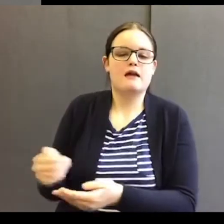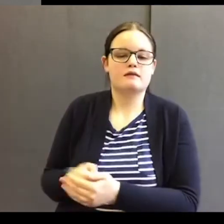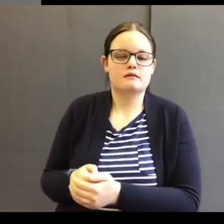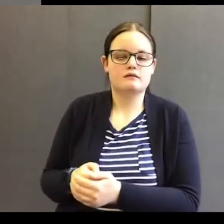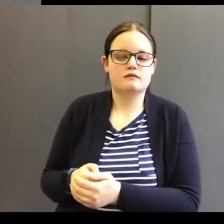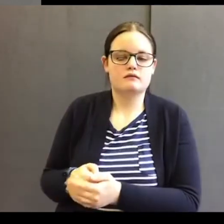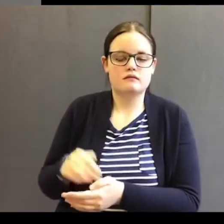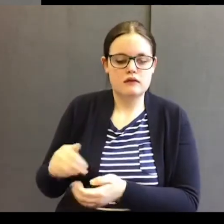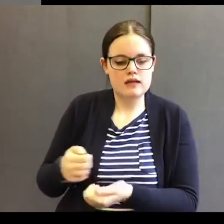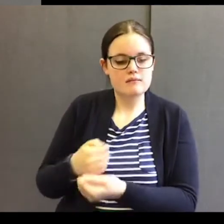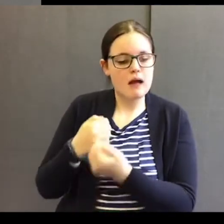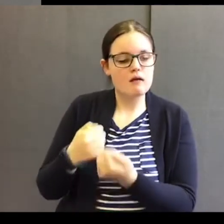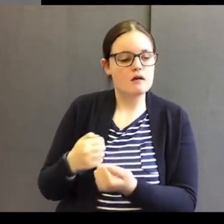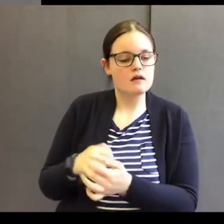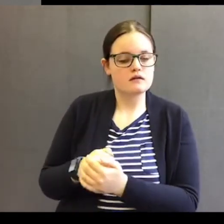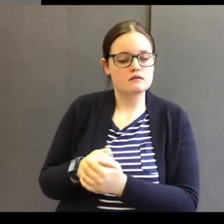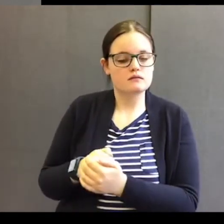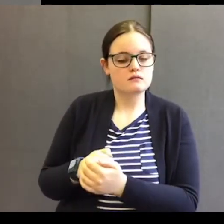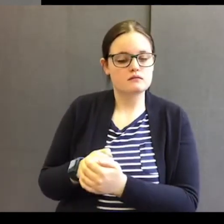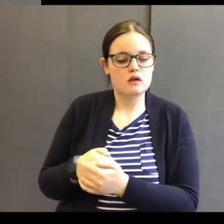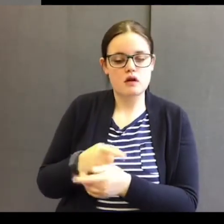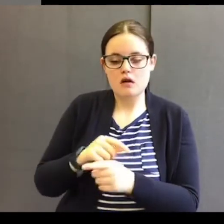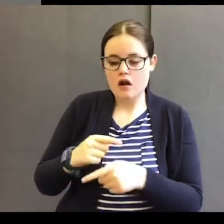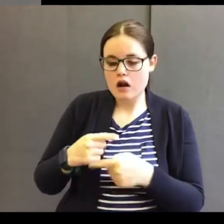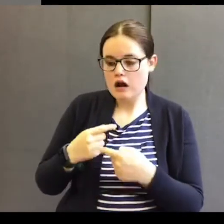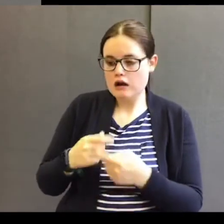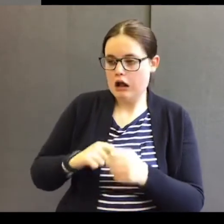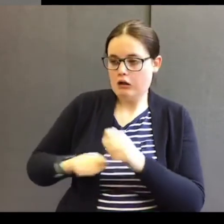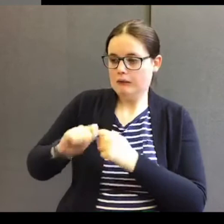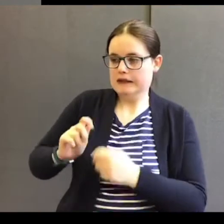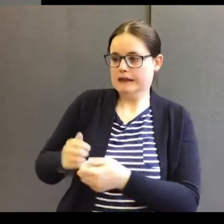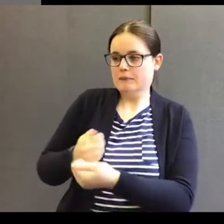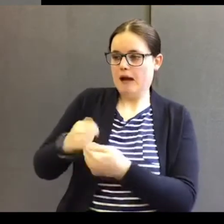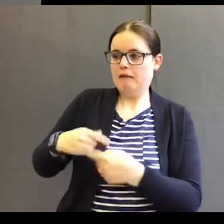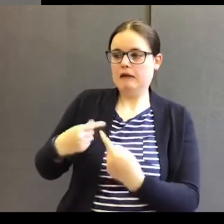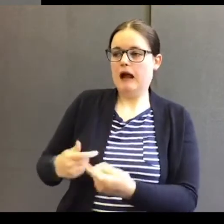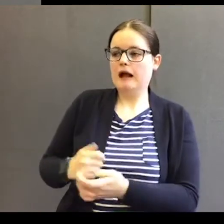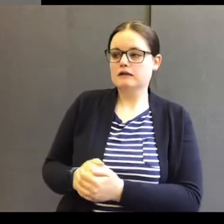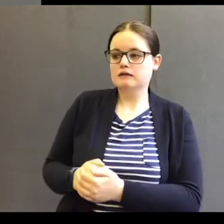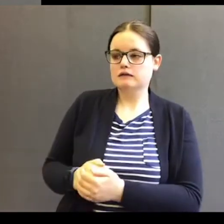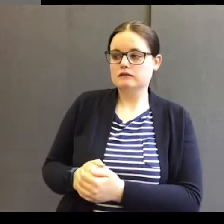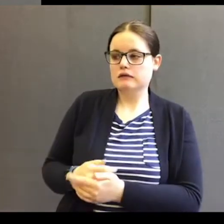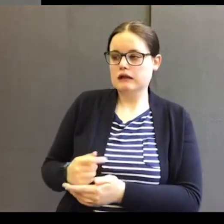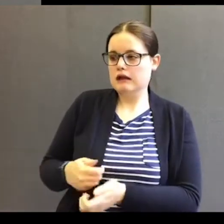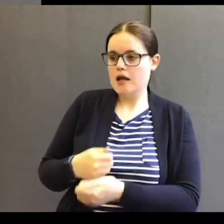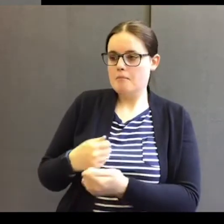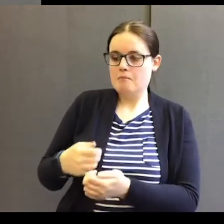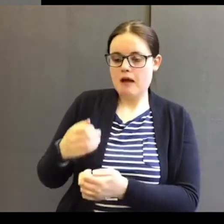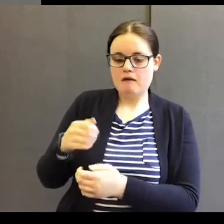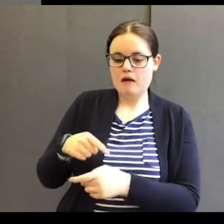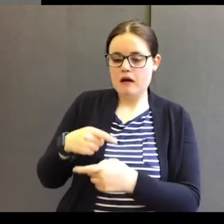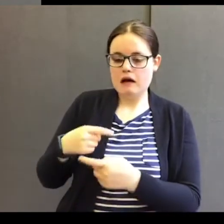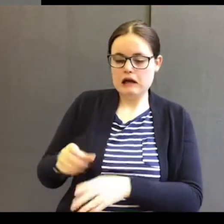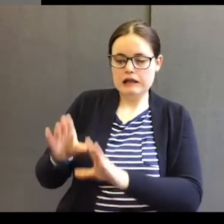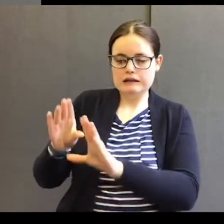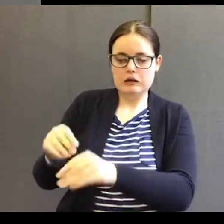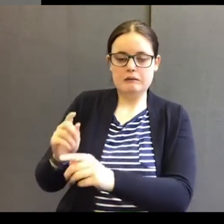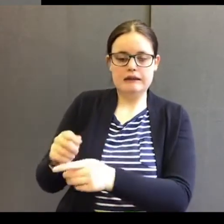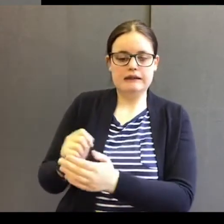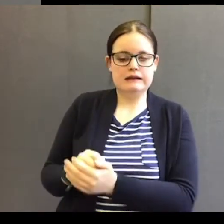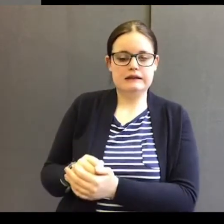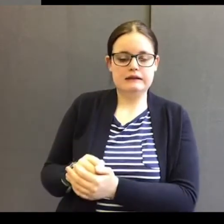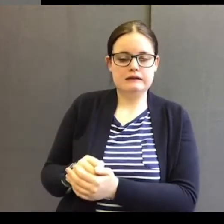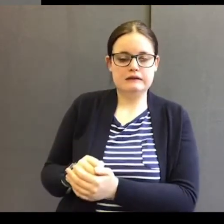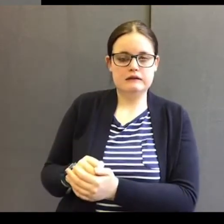them. Power. Power that we can't resist. Power that we can't put a